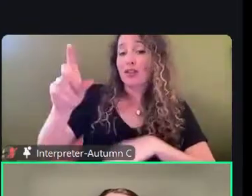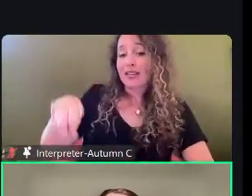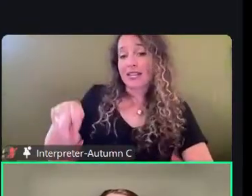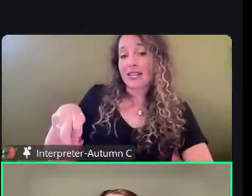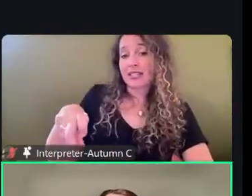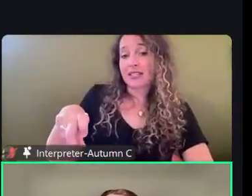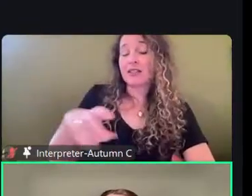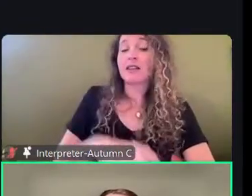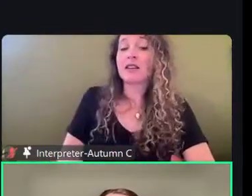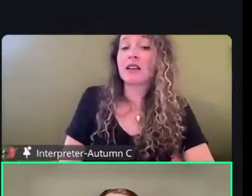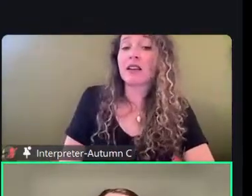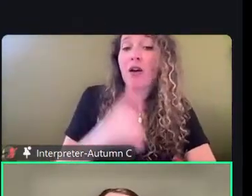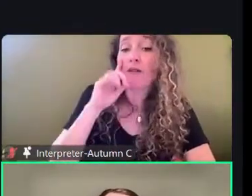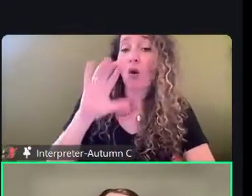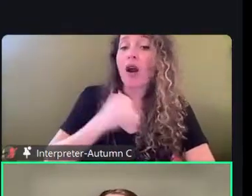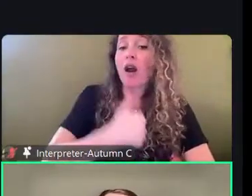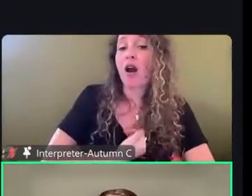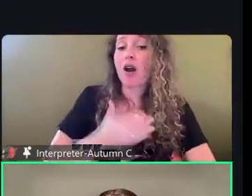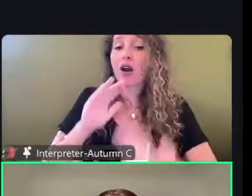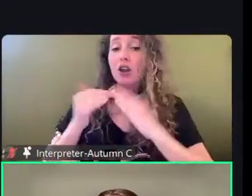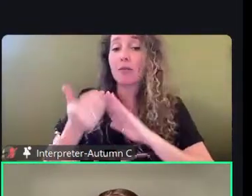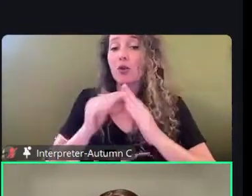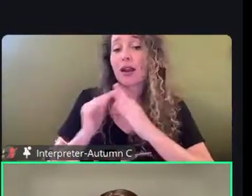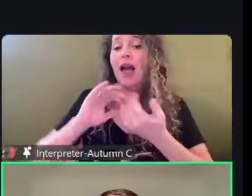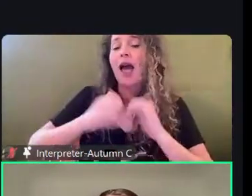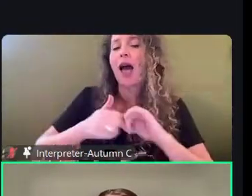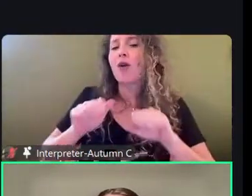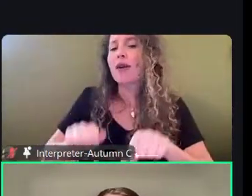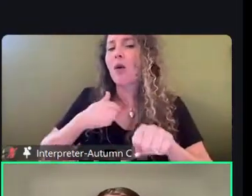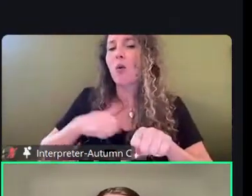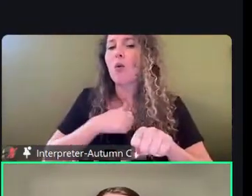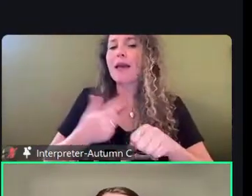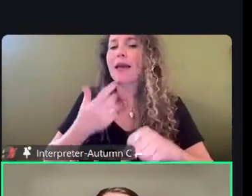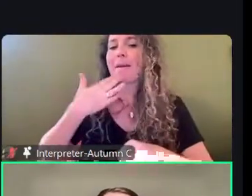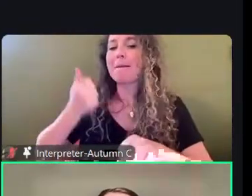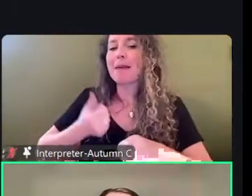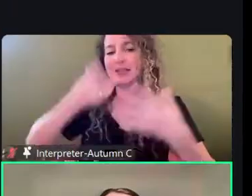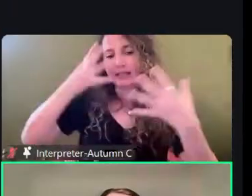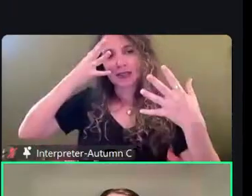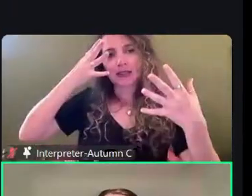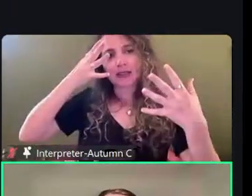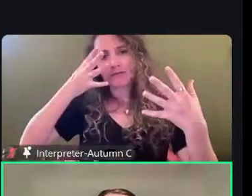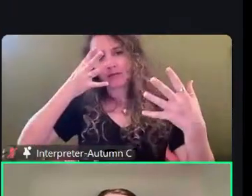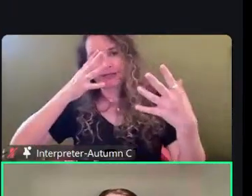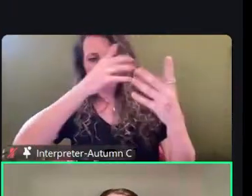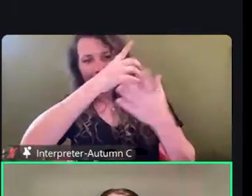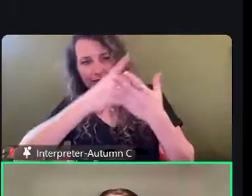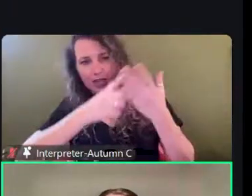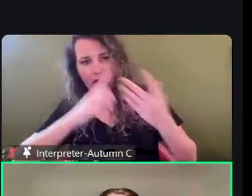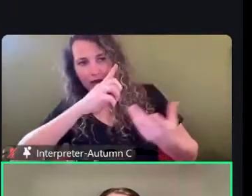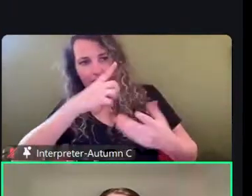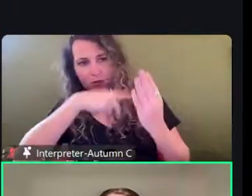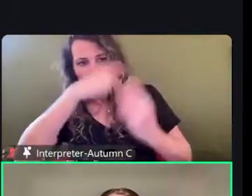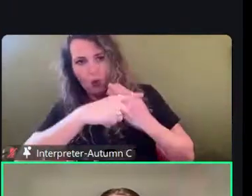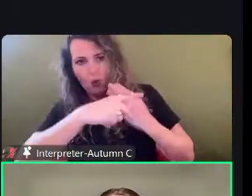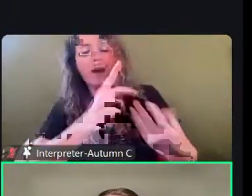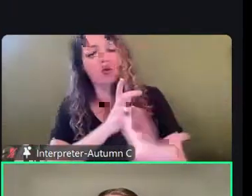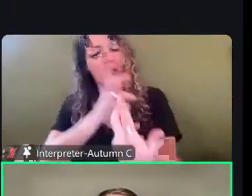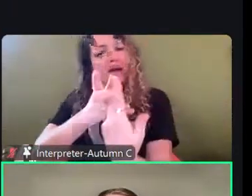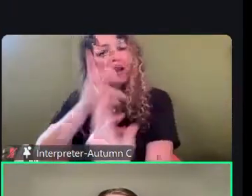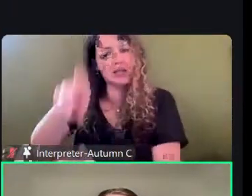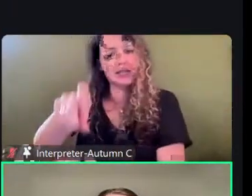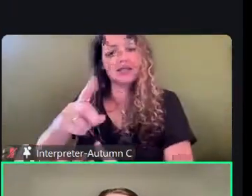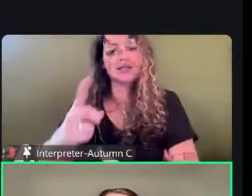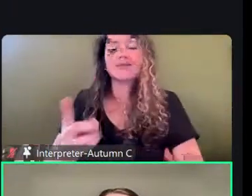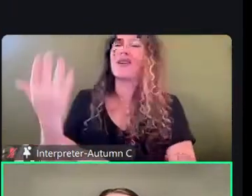of our community and how can we best design this program to meet those needs. At the time, there was no existing formalized